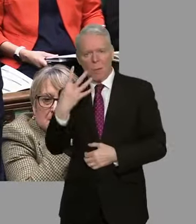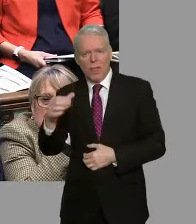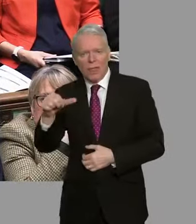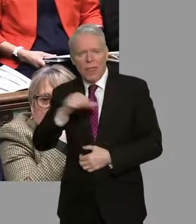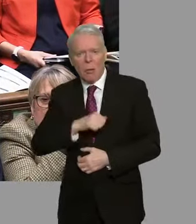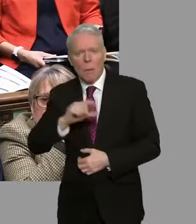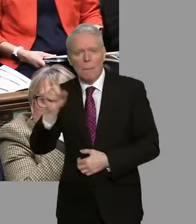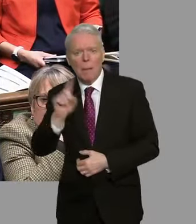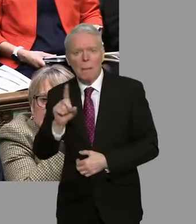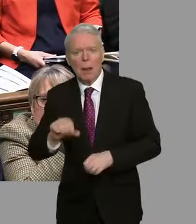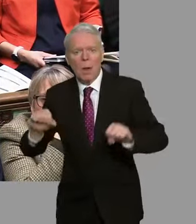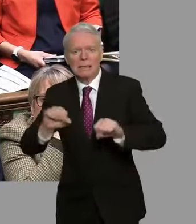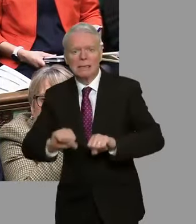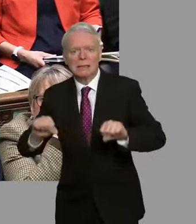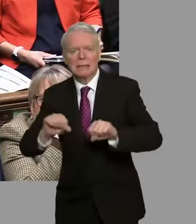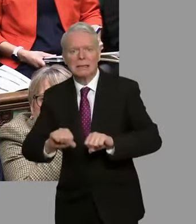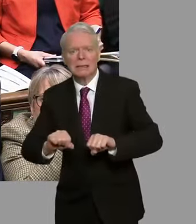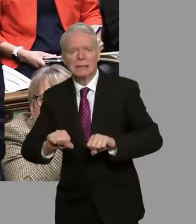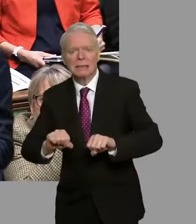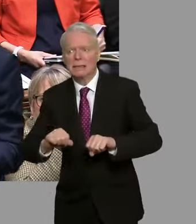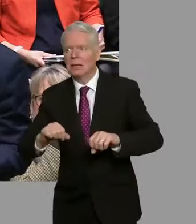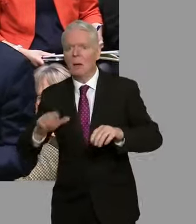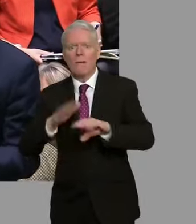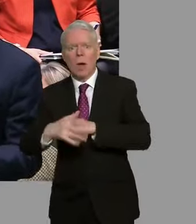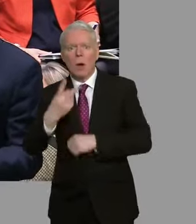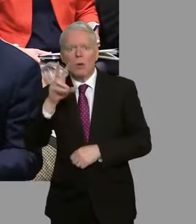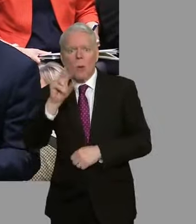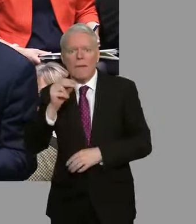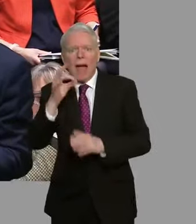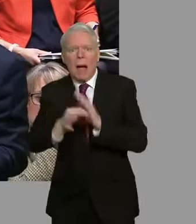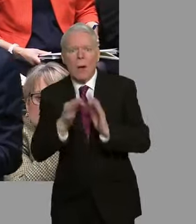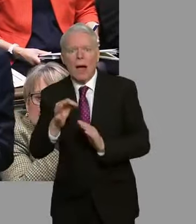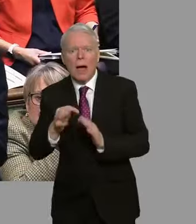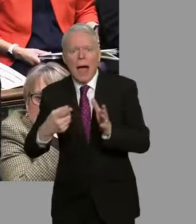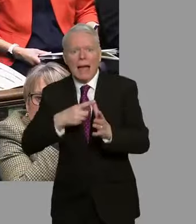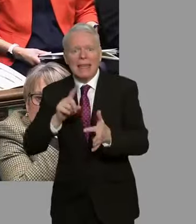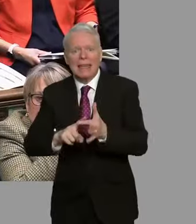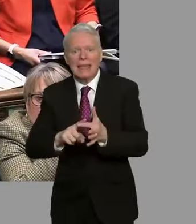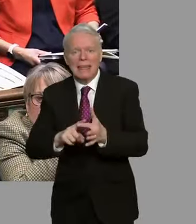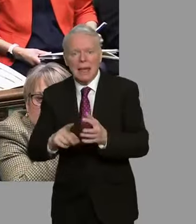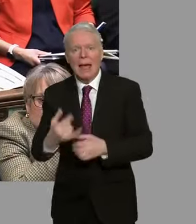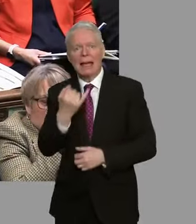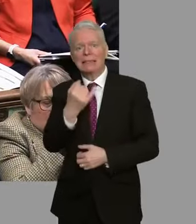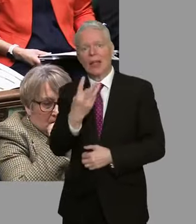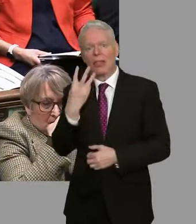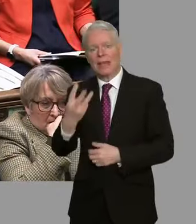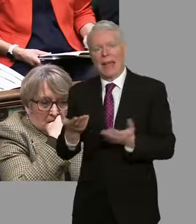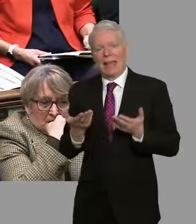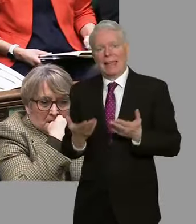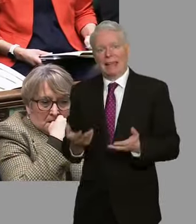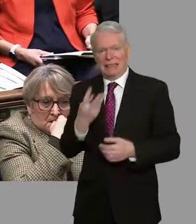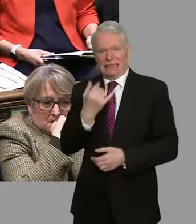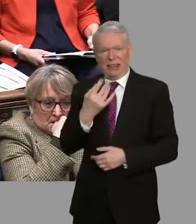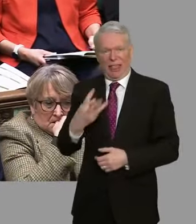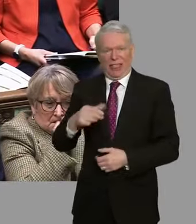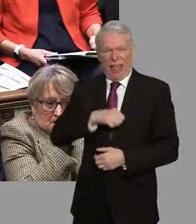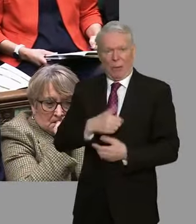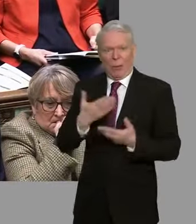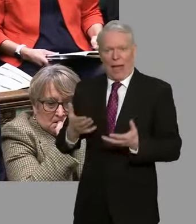So there's no doubt the flu season has made the winter crisis worse. But we see these winter crises year